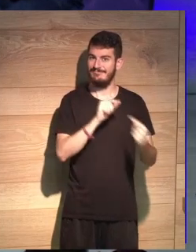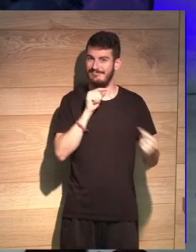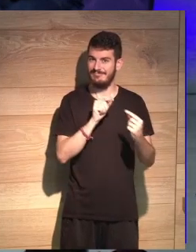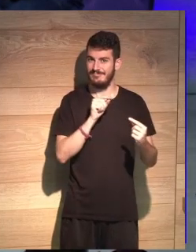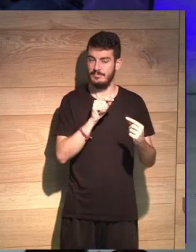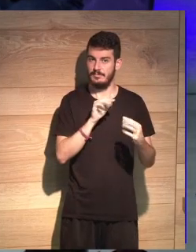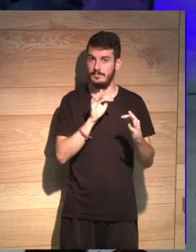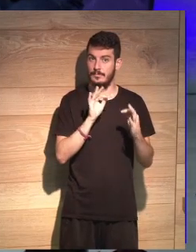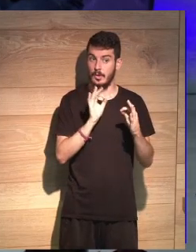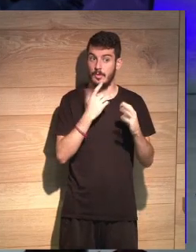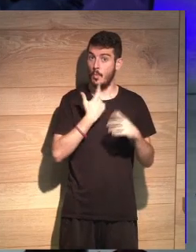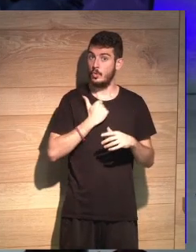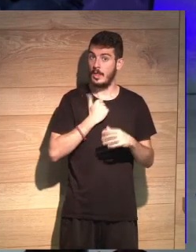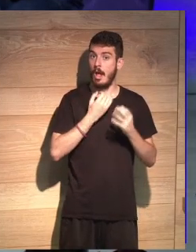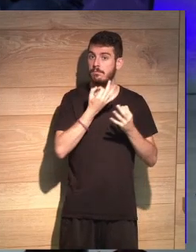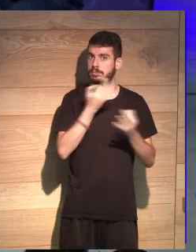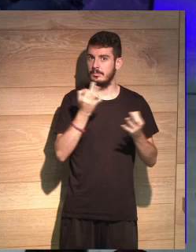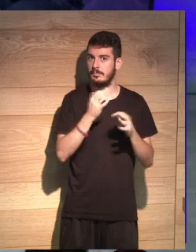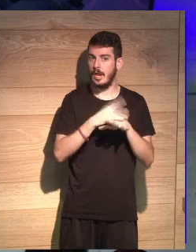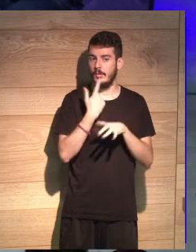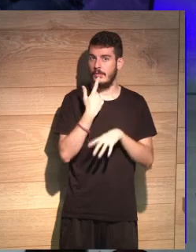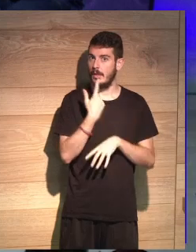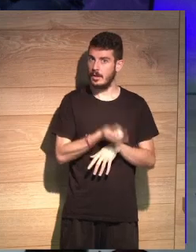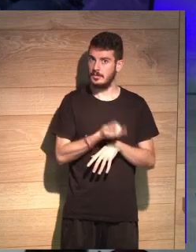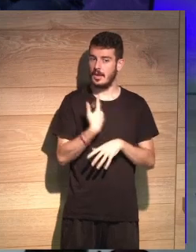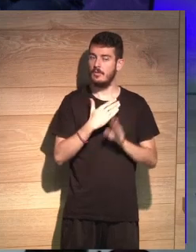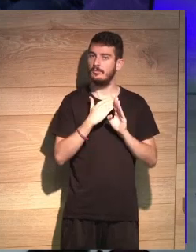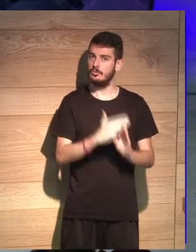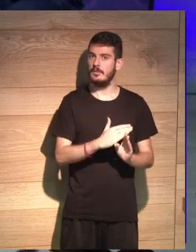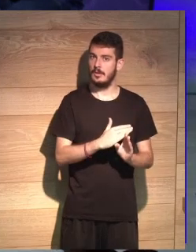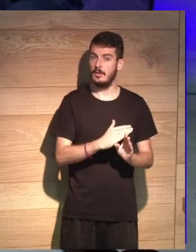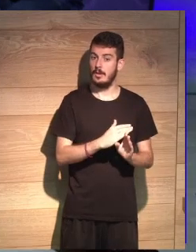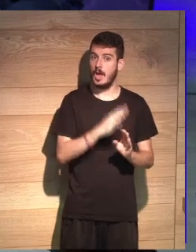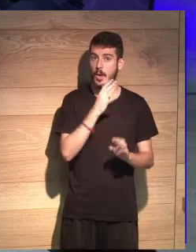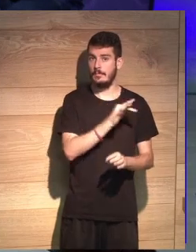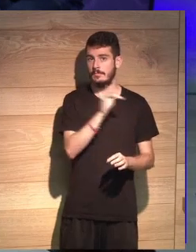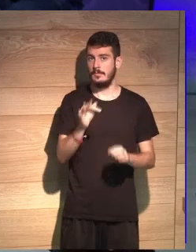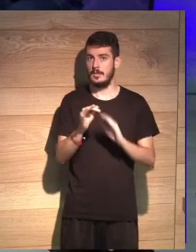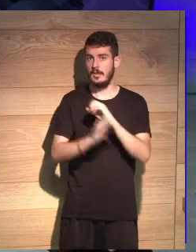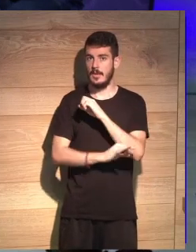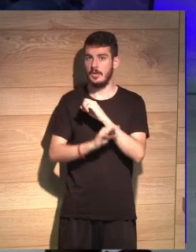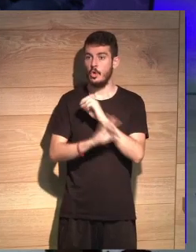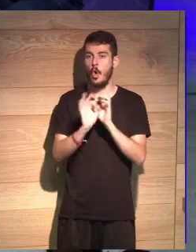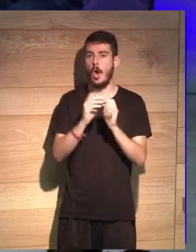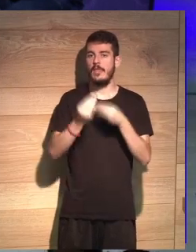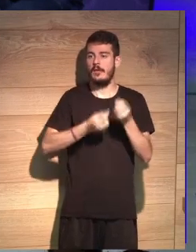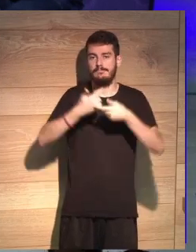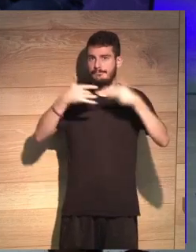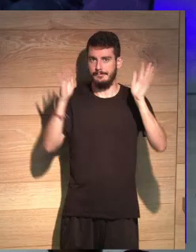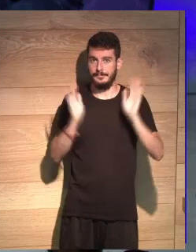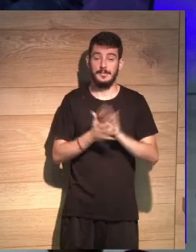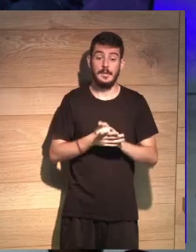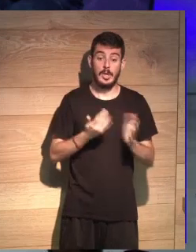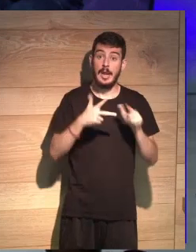working, then there will be a conversation between parents and children. So you have the opportunity to say, okay, this is